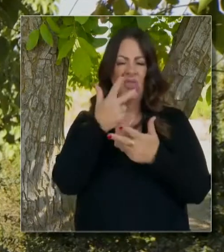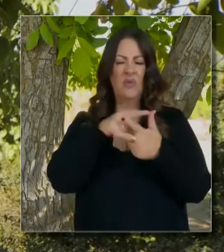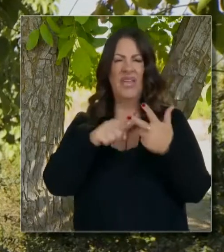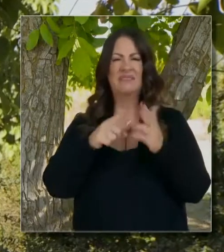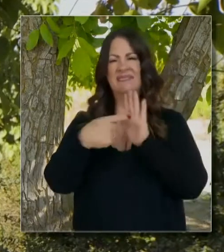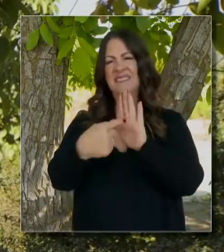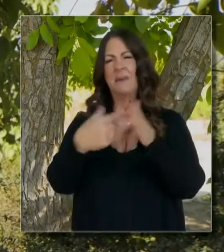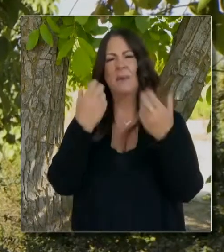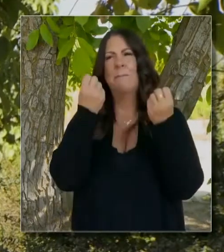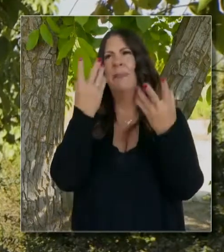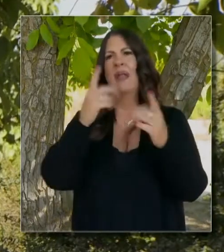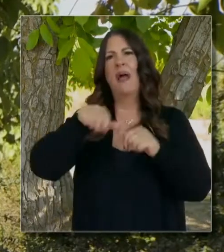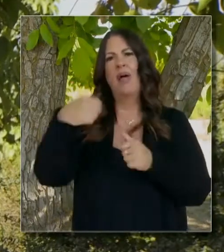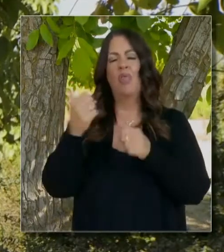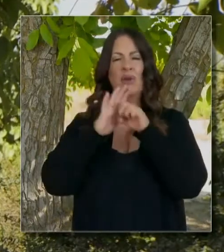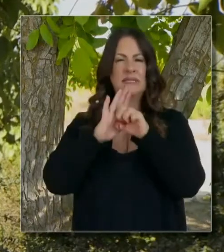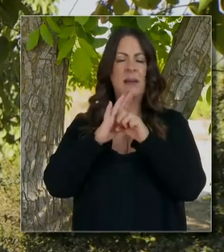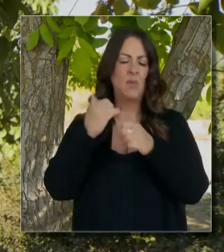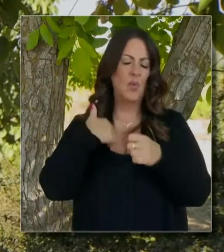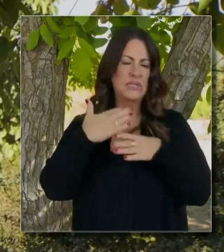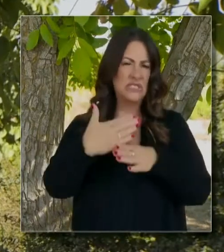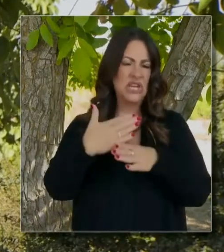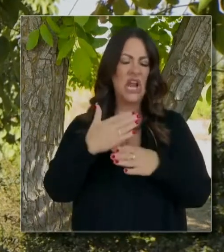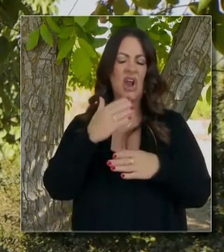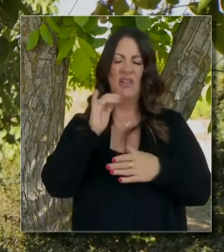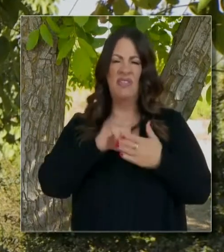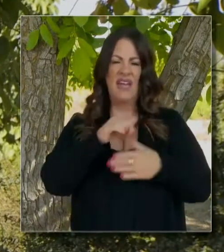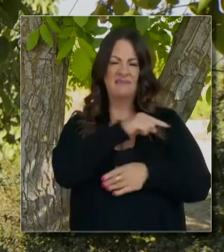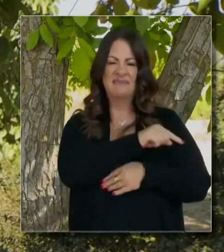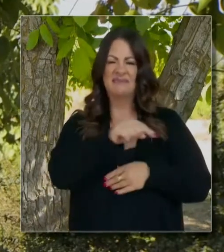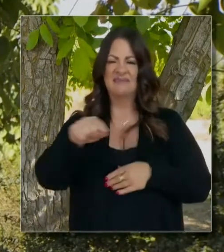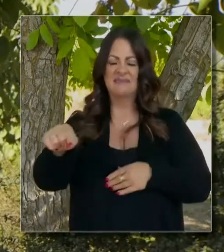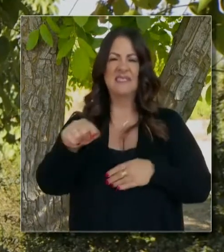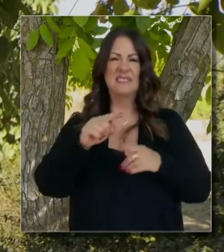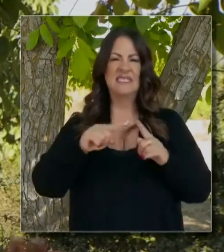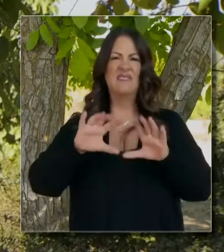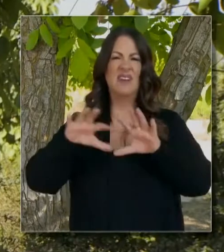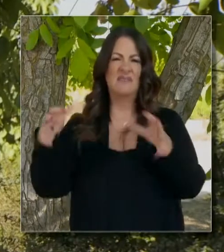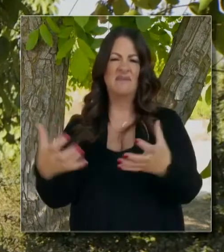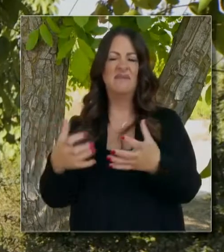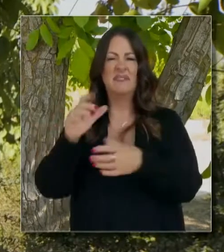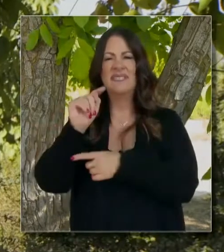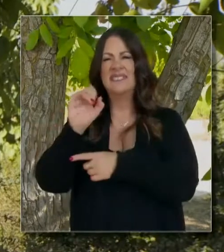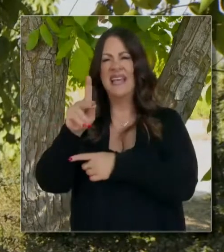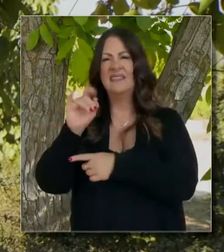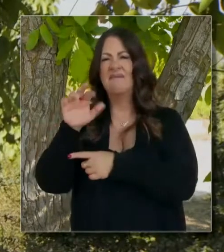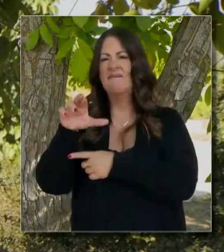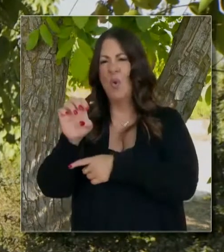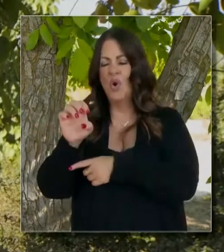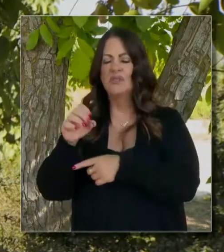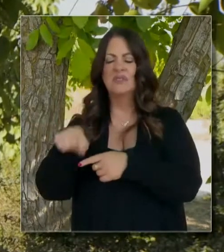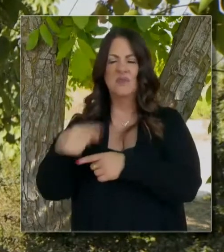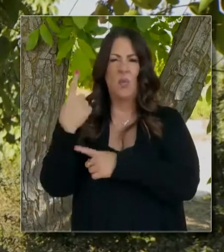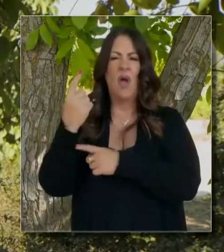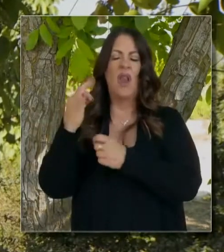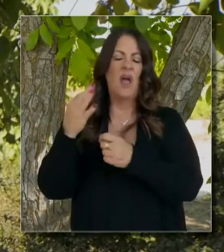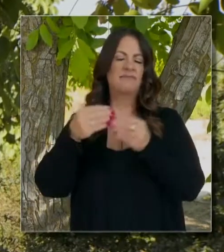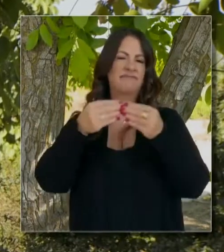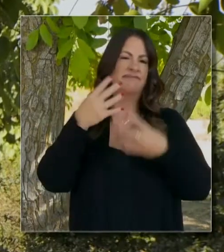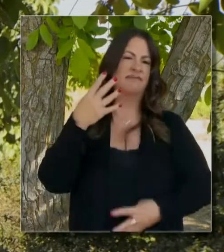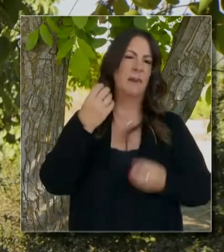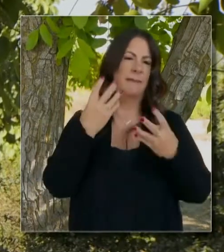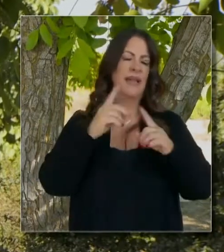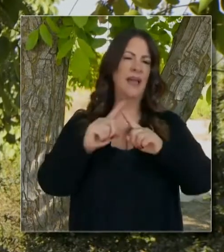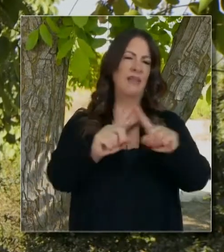There are many, many other examples of the work of that task force. And that task force is one of many economic supports that the